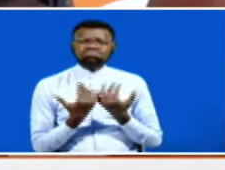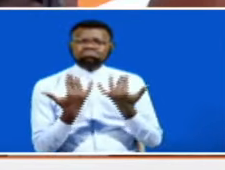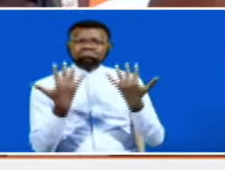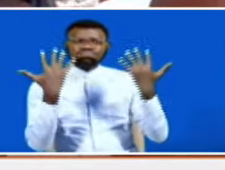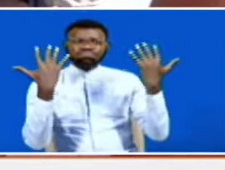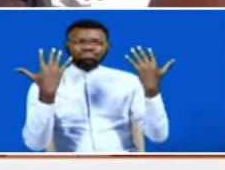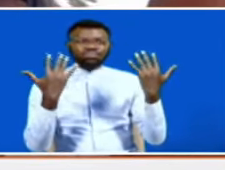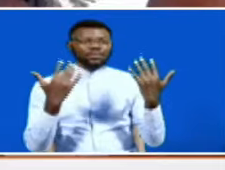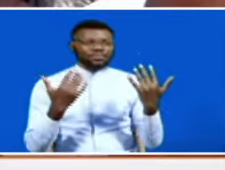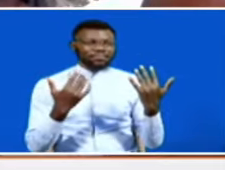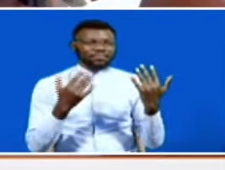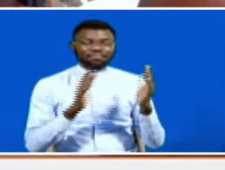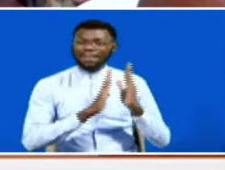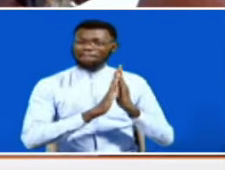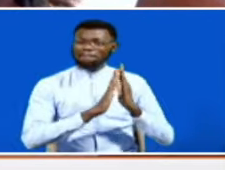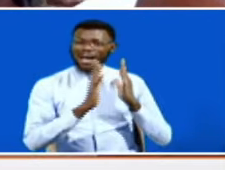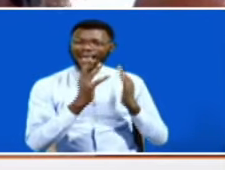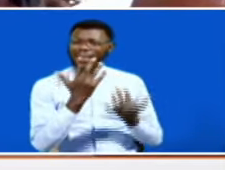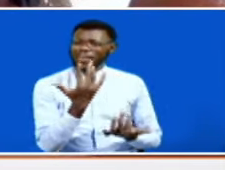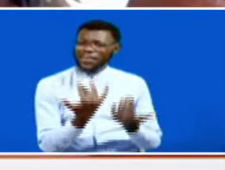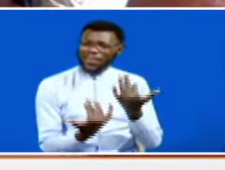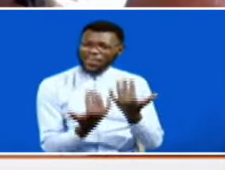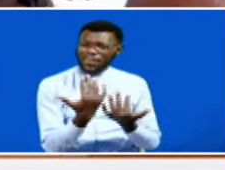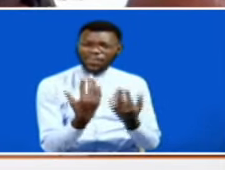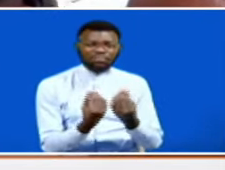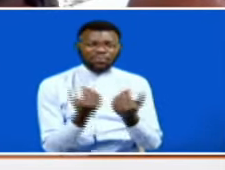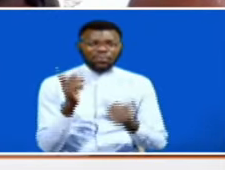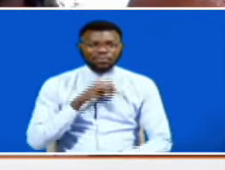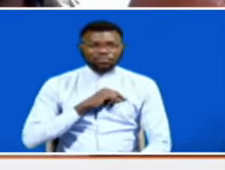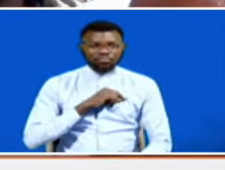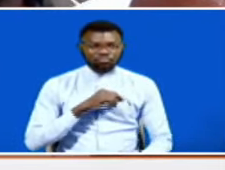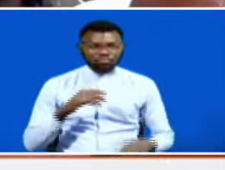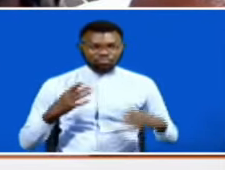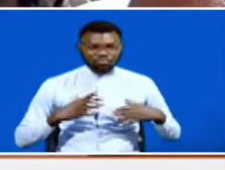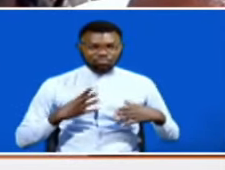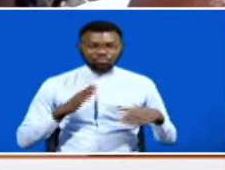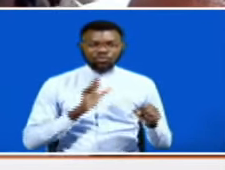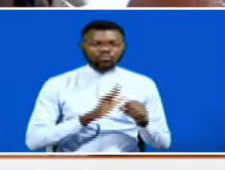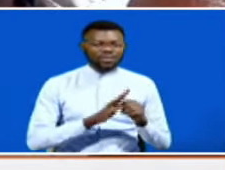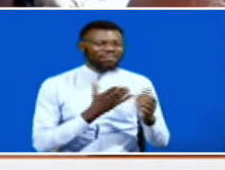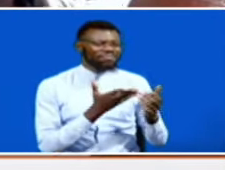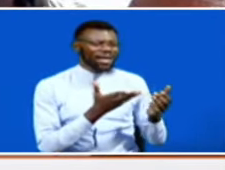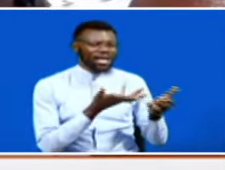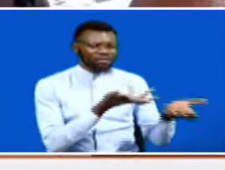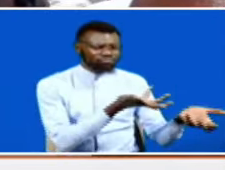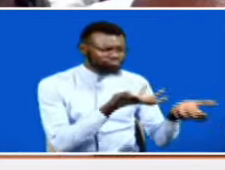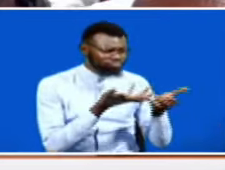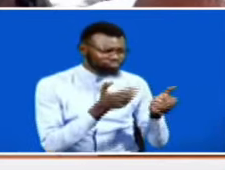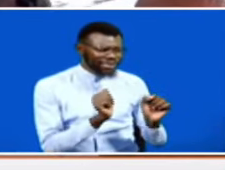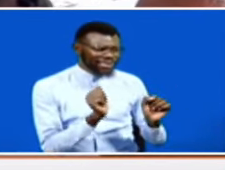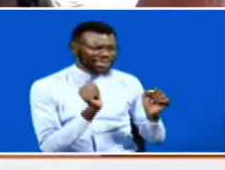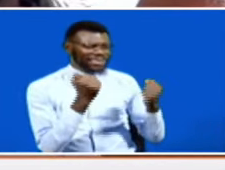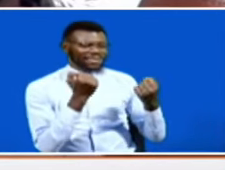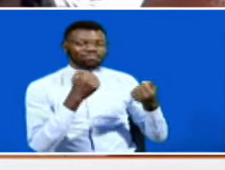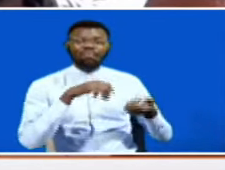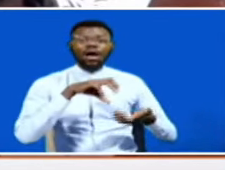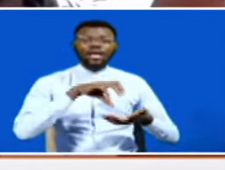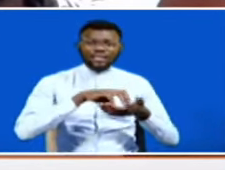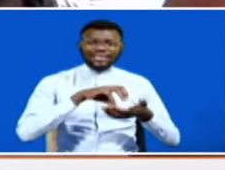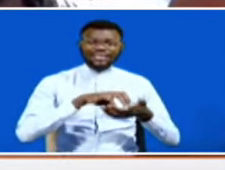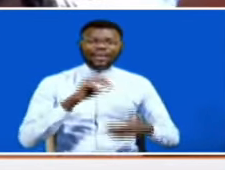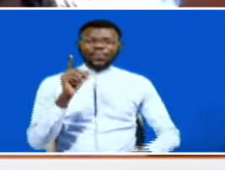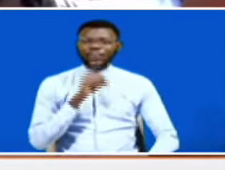imechomeka vibaya sana. Kuna baadhi ya watu ambao wameweza kuokolewa wakiwa hali mbaya, wamepelekwa